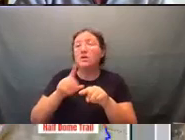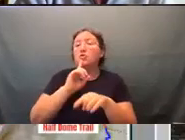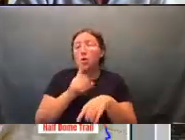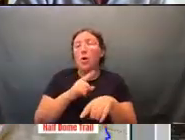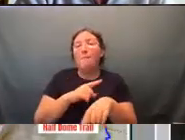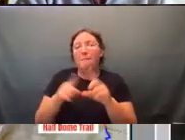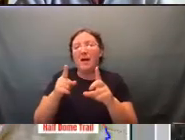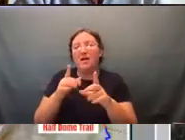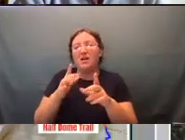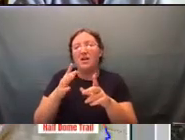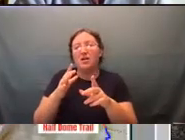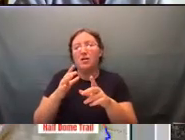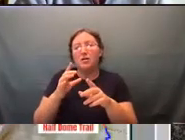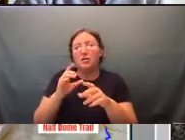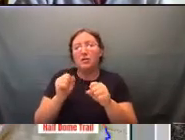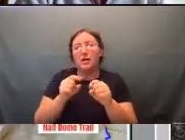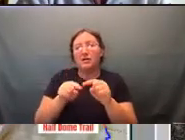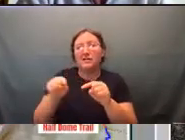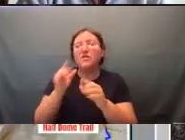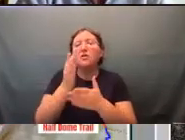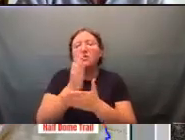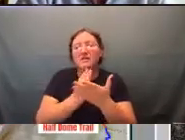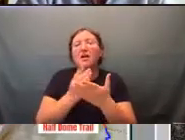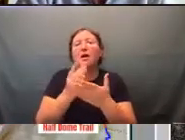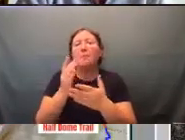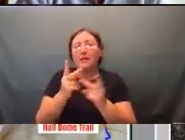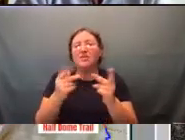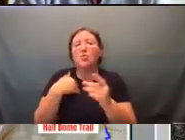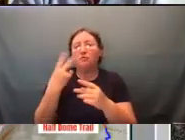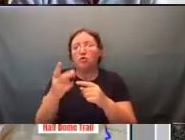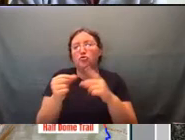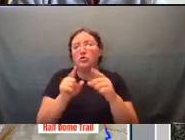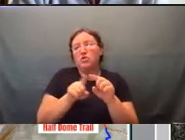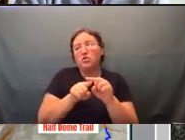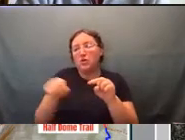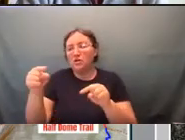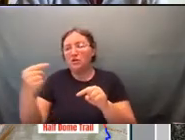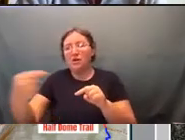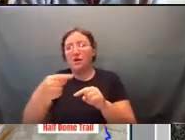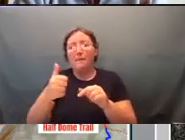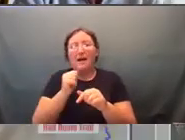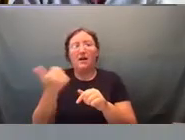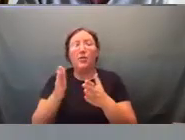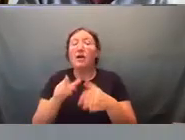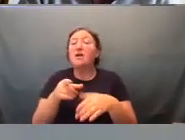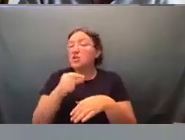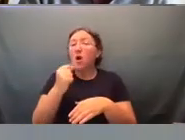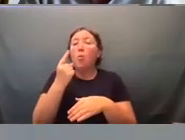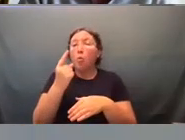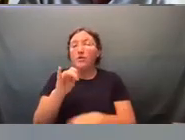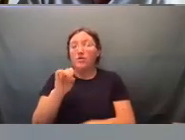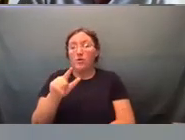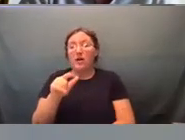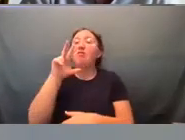kind of change that too, or switch up some of it. The Half Dome Trail is not just one singular trail. It's actually